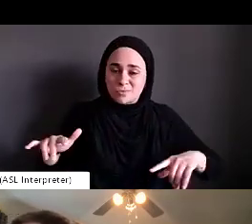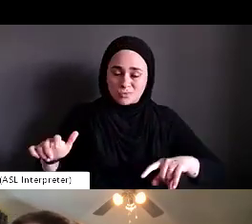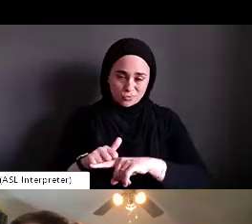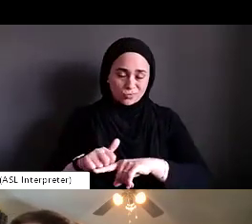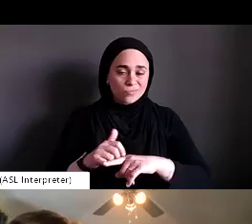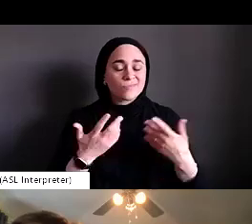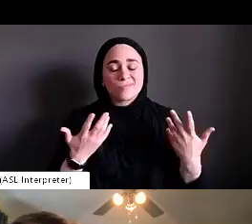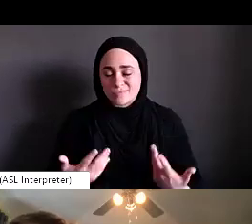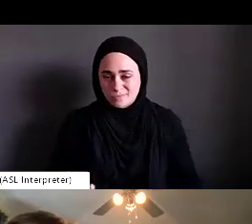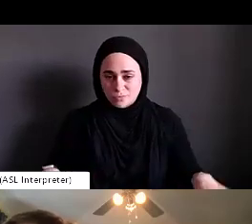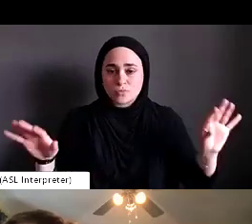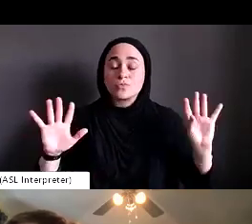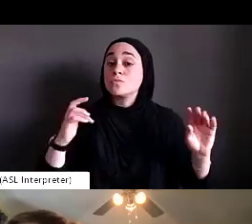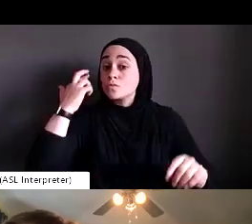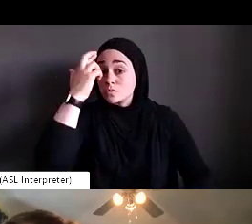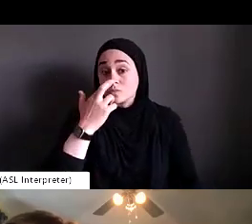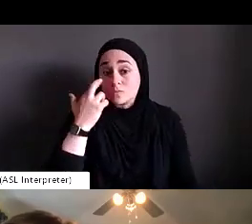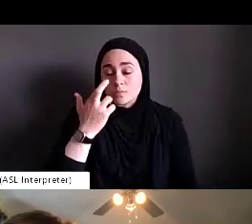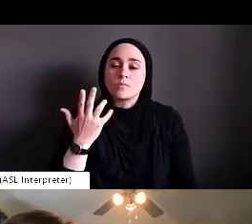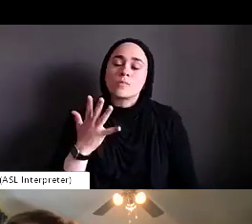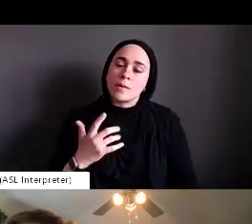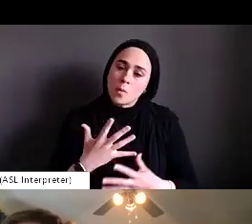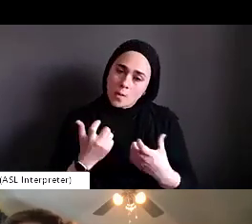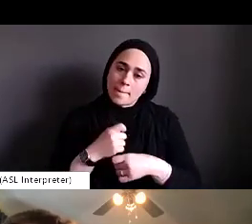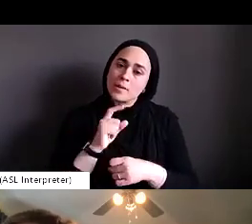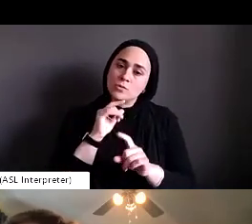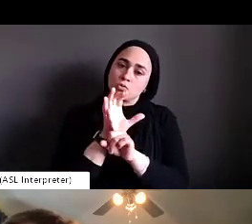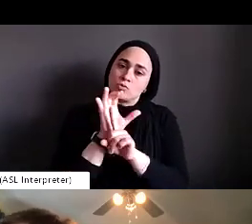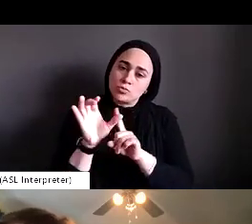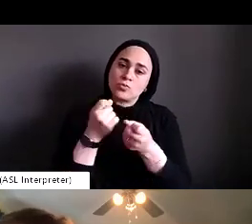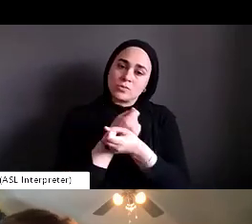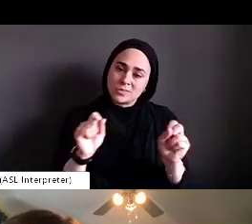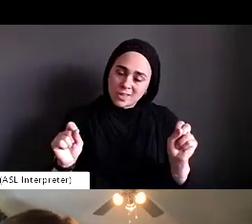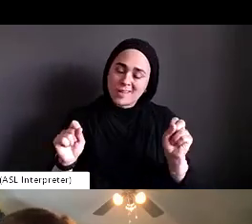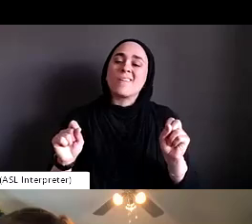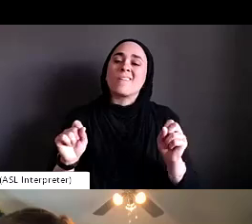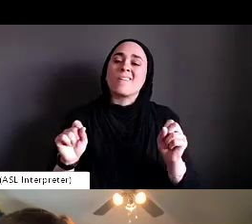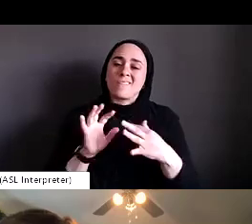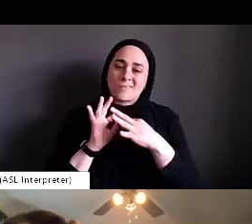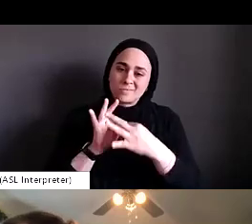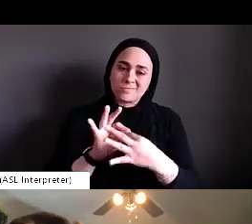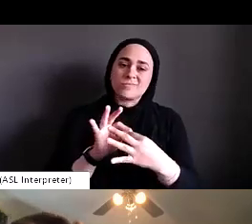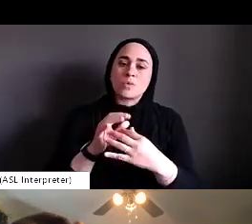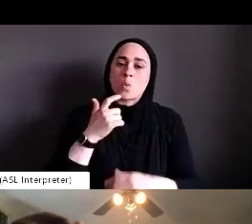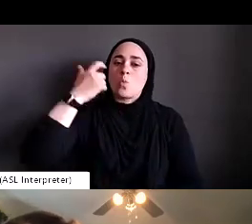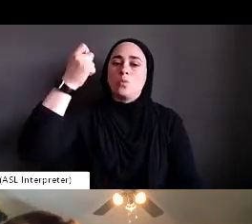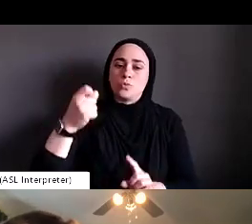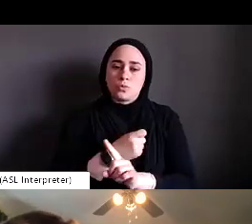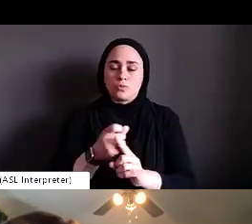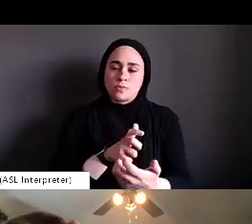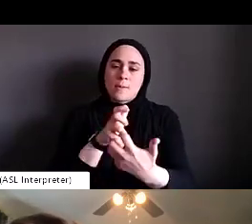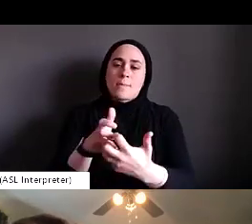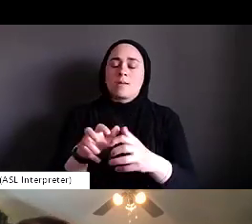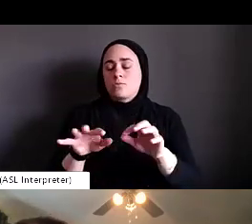The purpose of this is to help ensure culturally safe and relevant older abuse prevention workshops that meet the needs of the